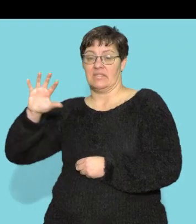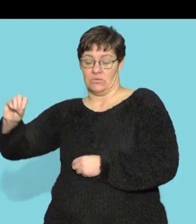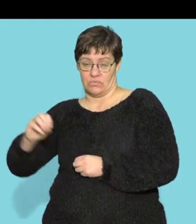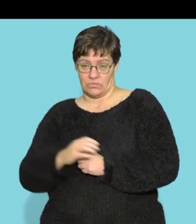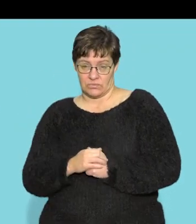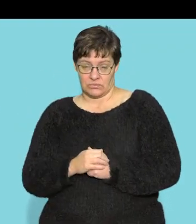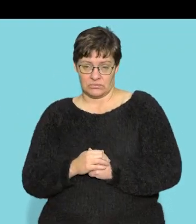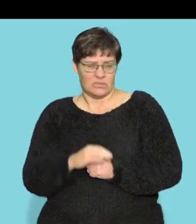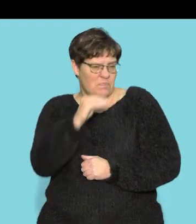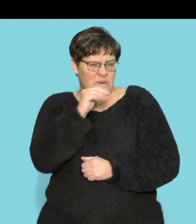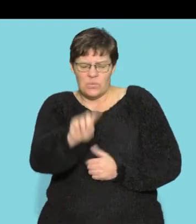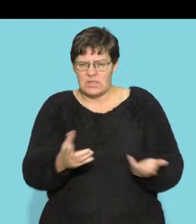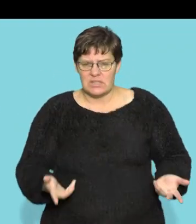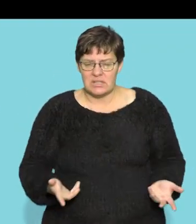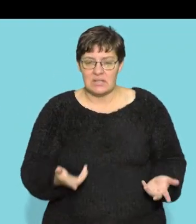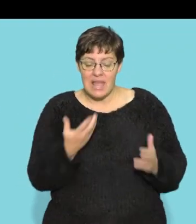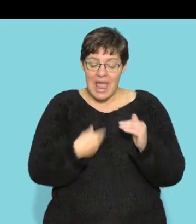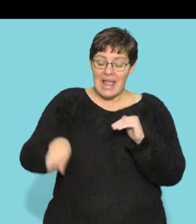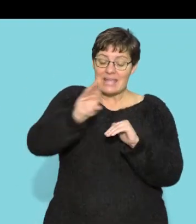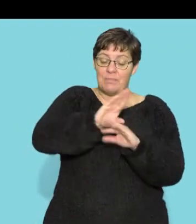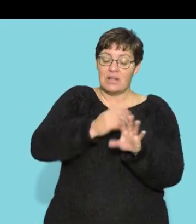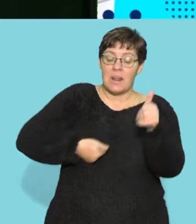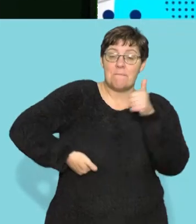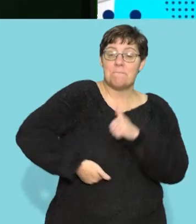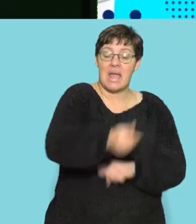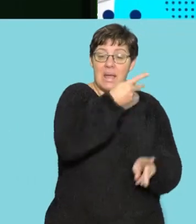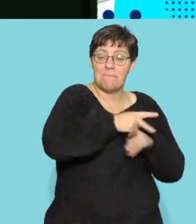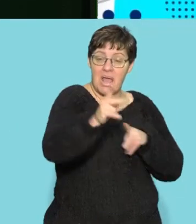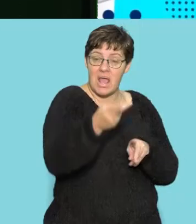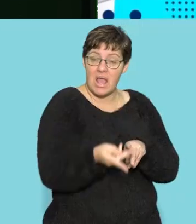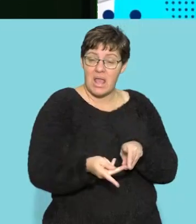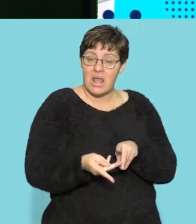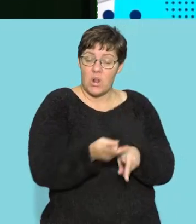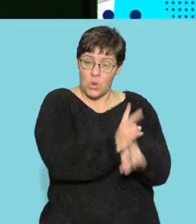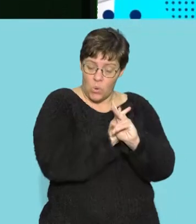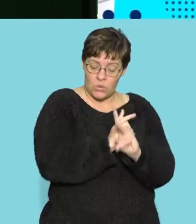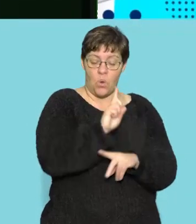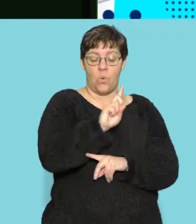101,550, meaning your capital repayment on the loan was